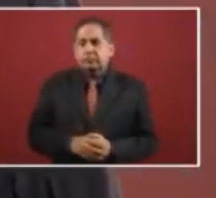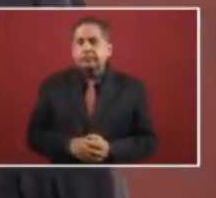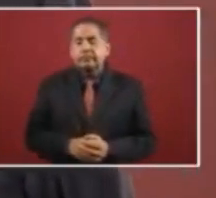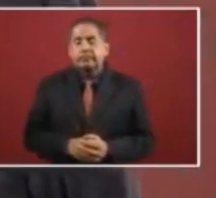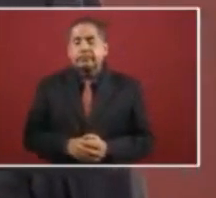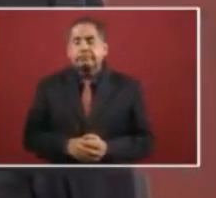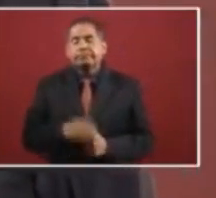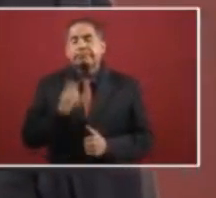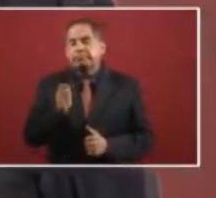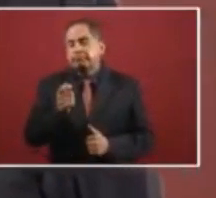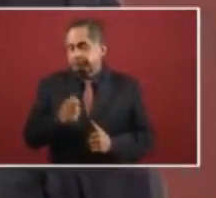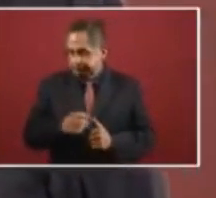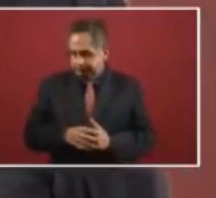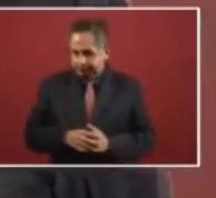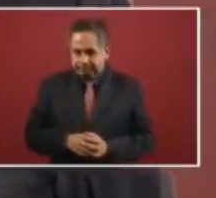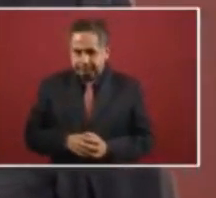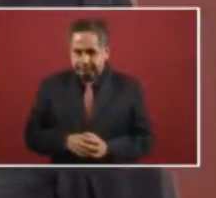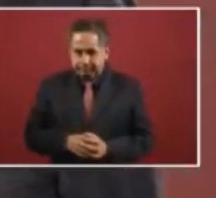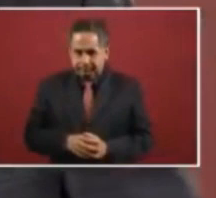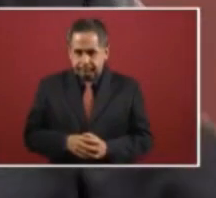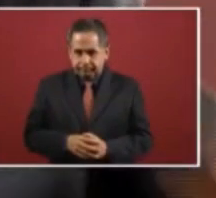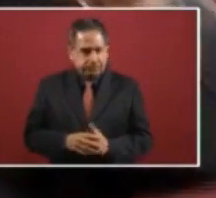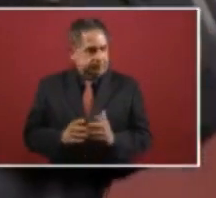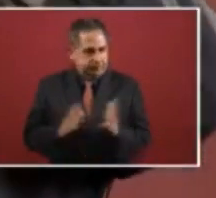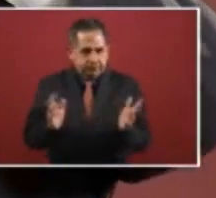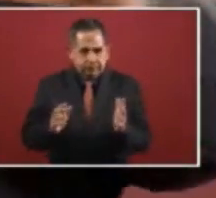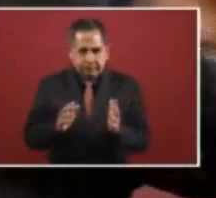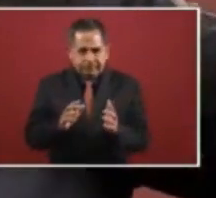talk first because you're very professional.